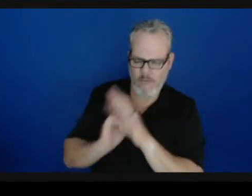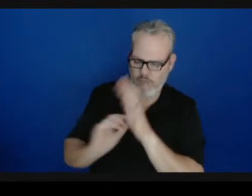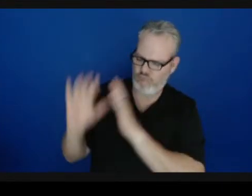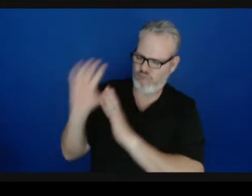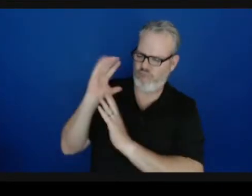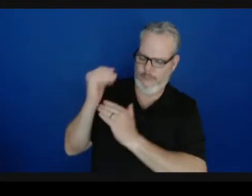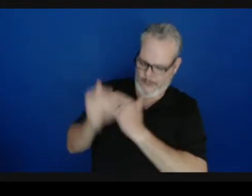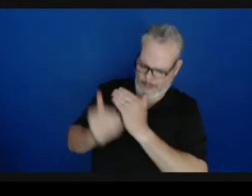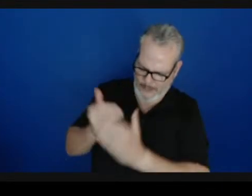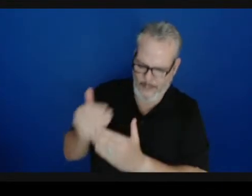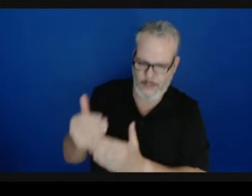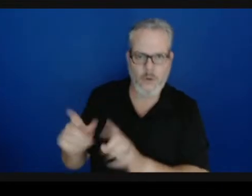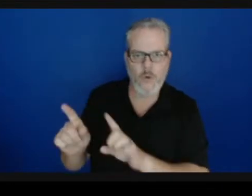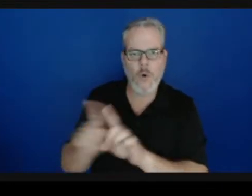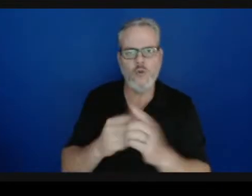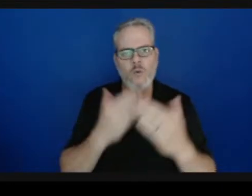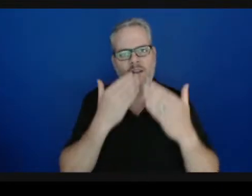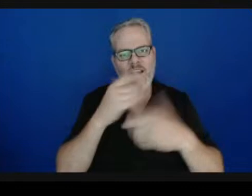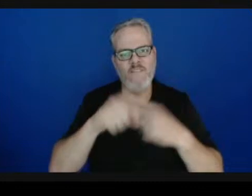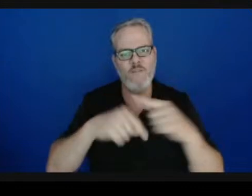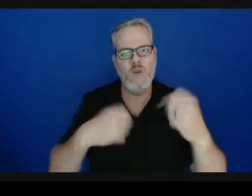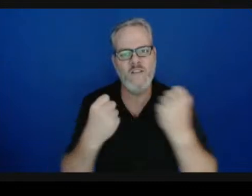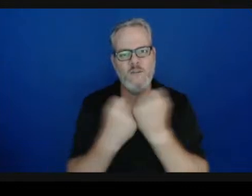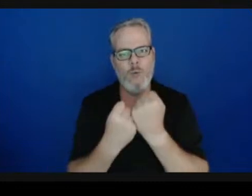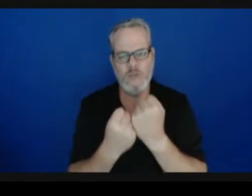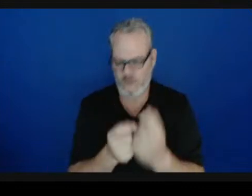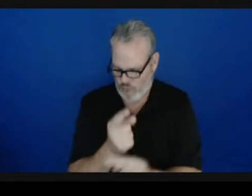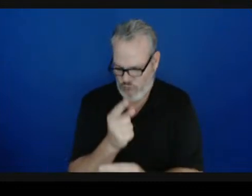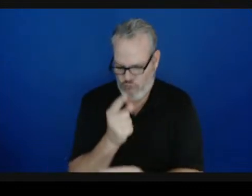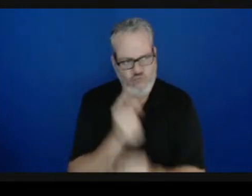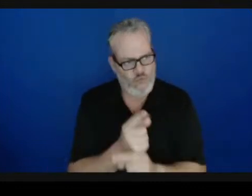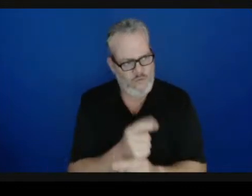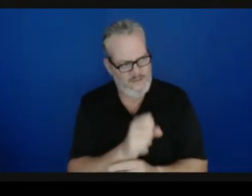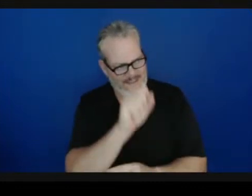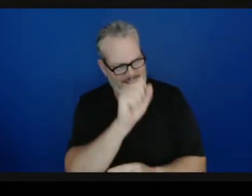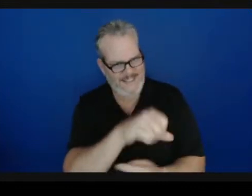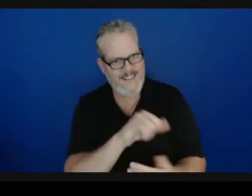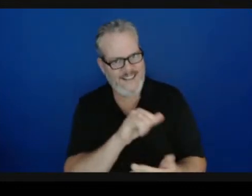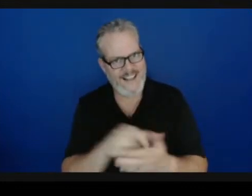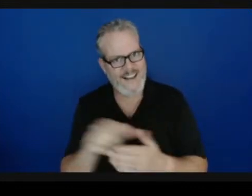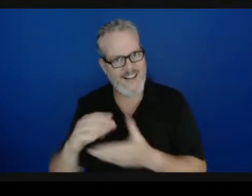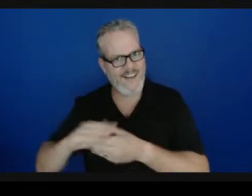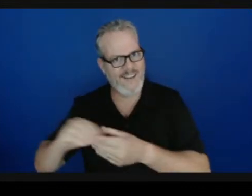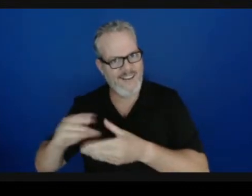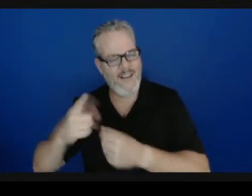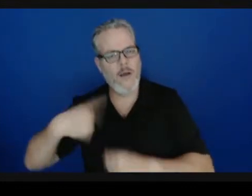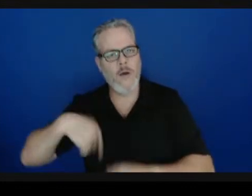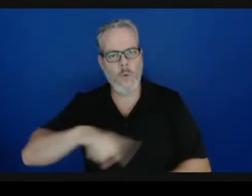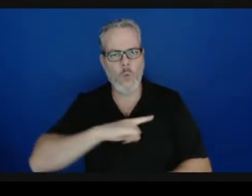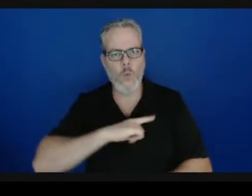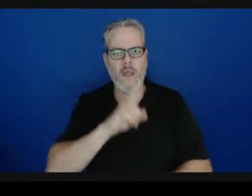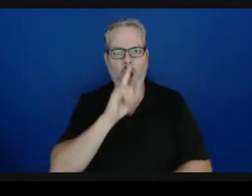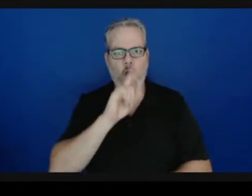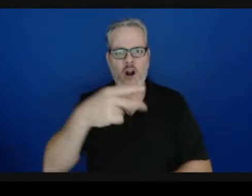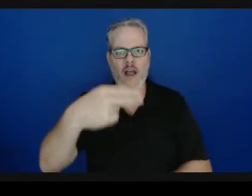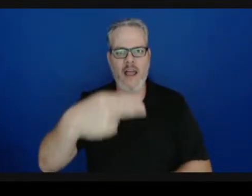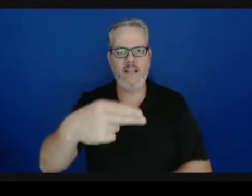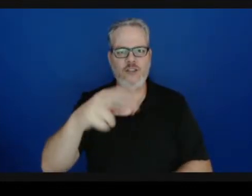we'd like to also thank our supporters. Lou? Yes, that's what Dane was saying there. We are a Hawaiian Volcano Education